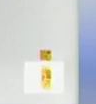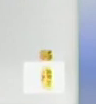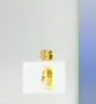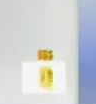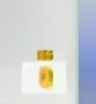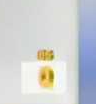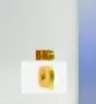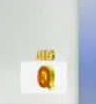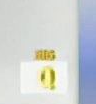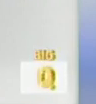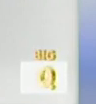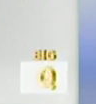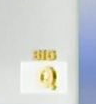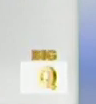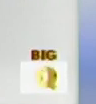Linda Ogutu.